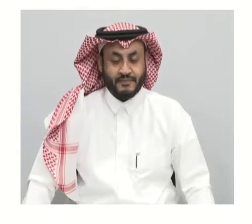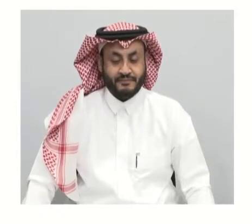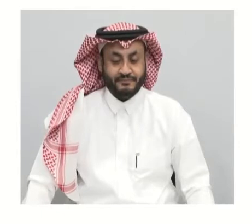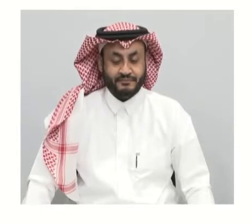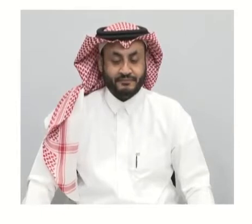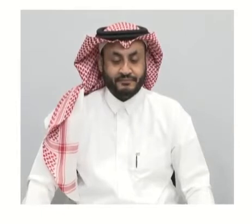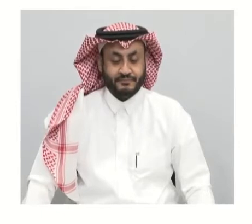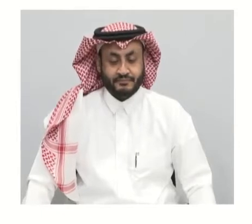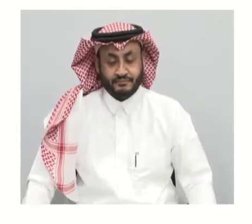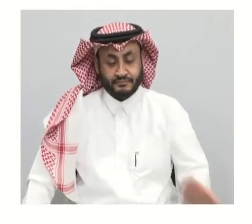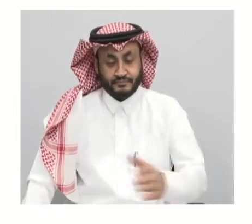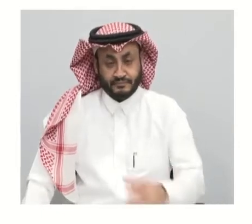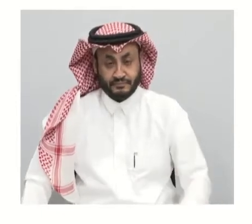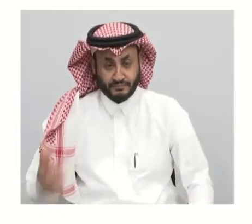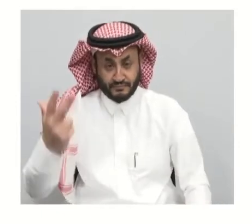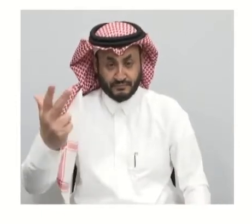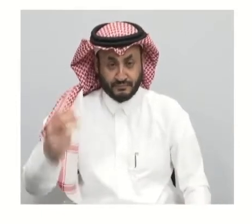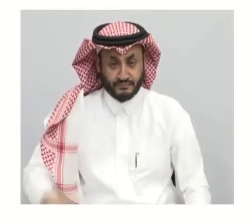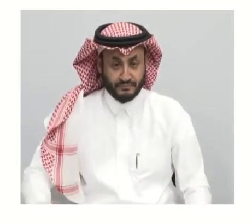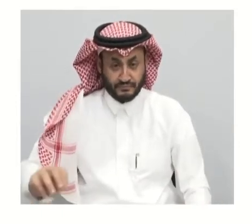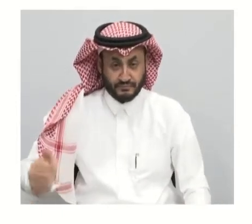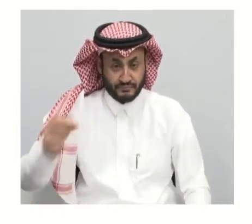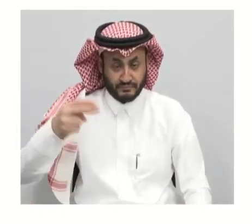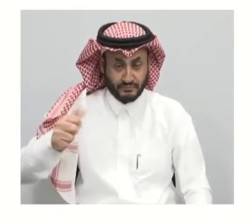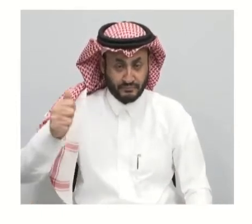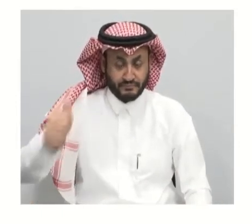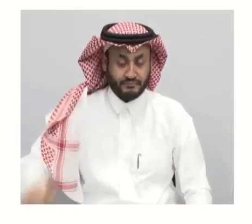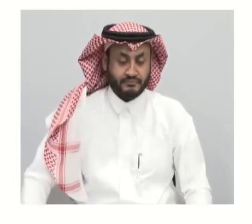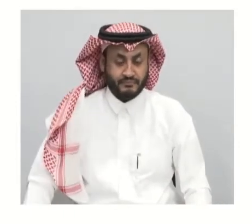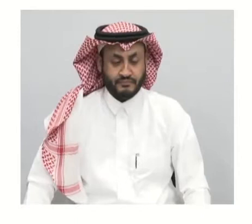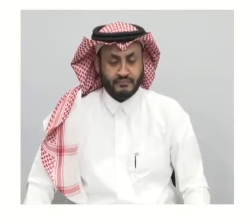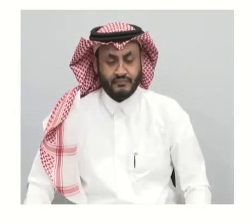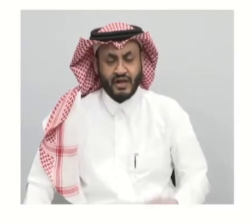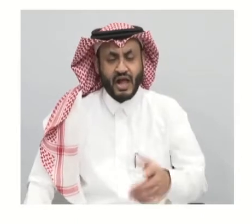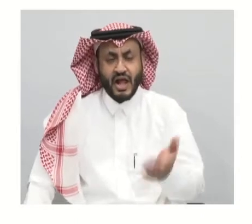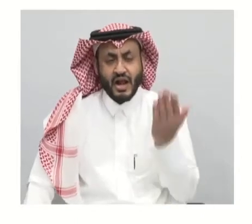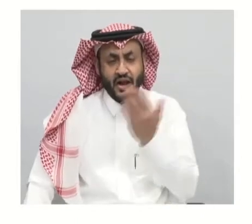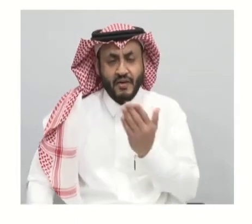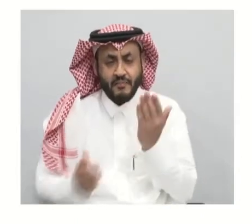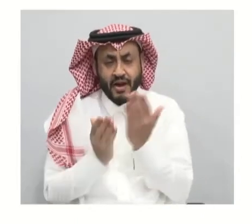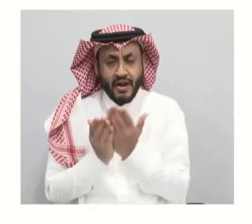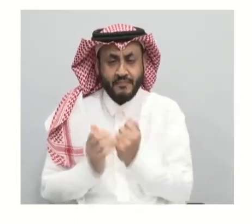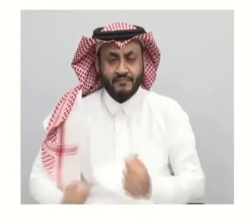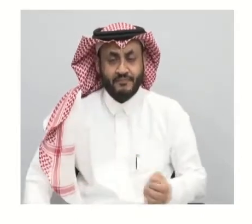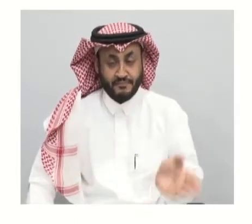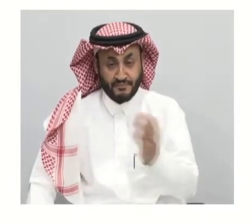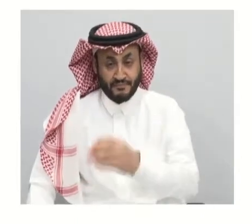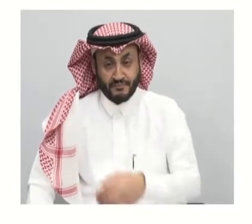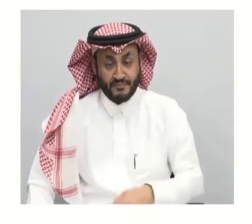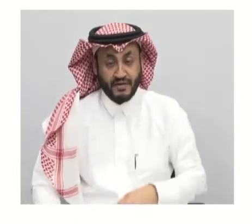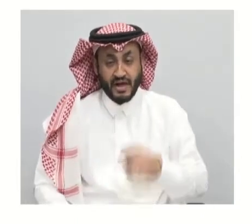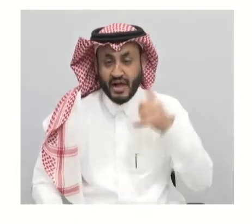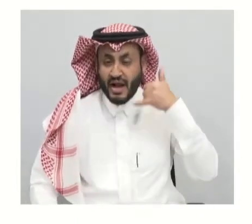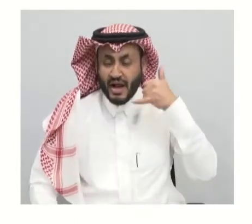When. Number three, Maha and Badriya were studying, and the other verb rang. So